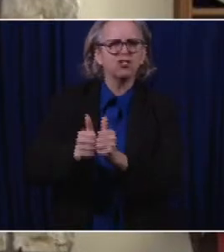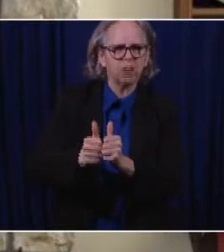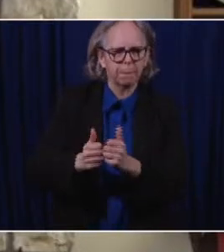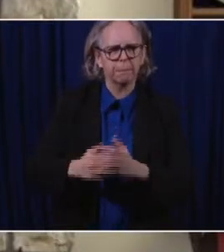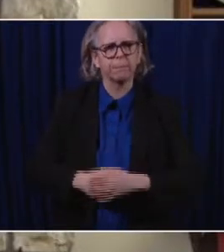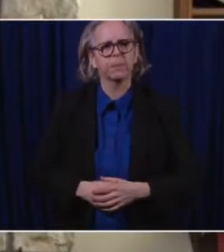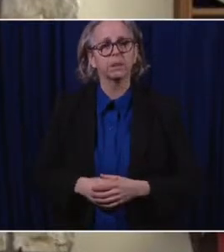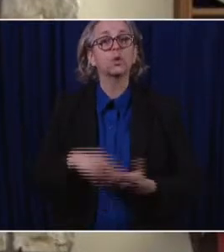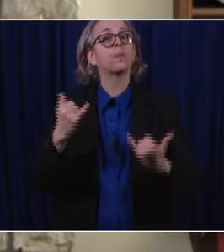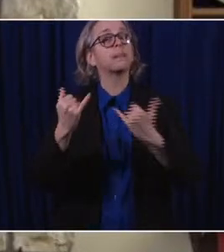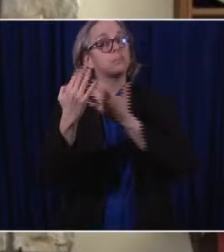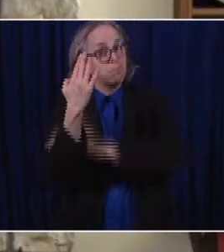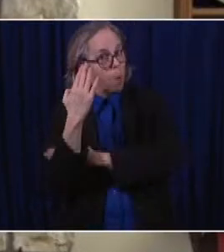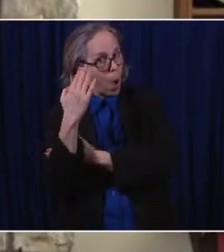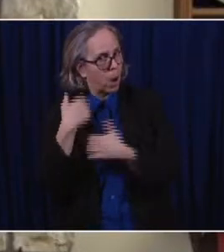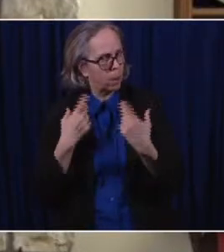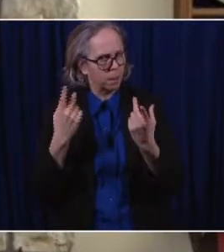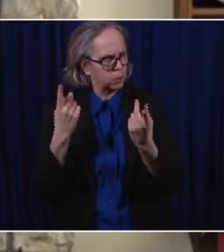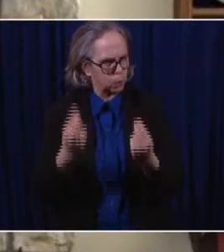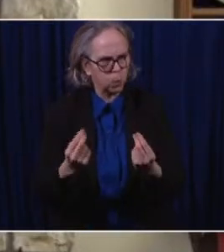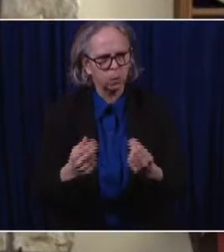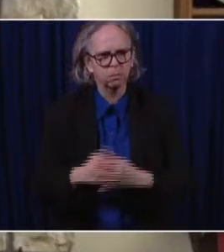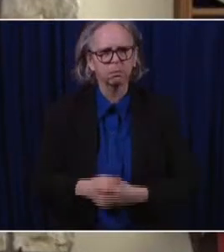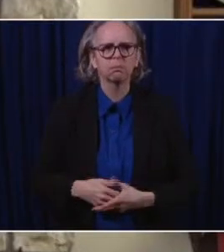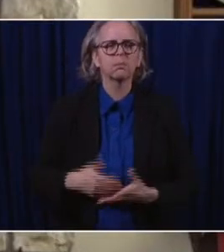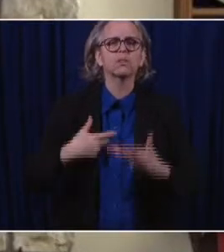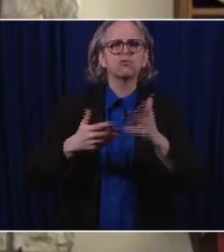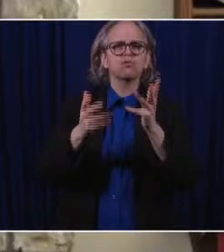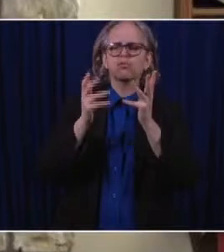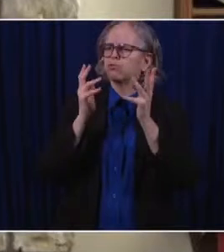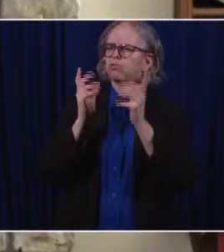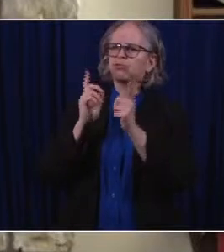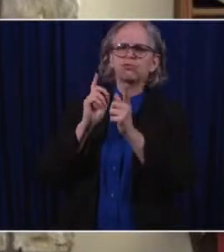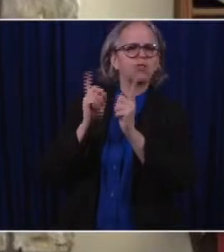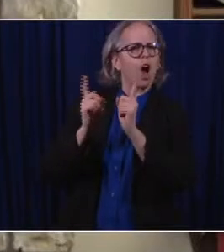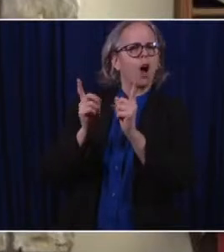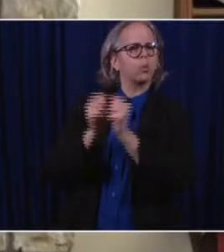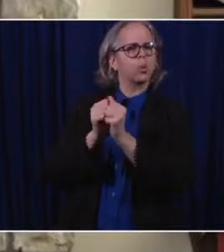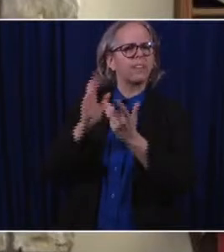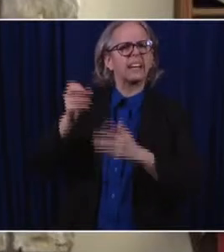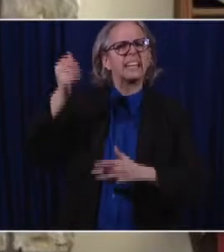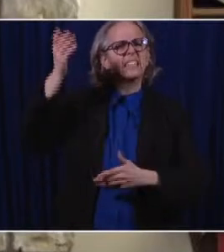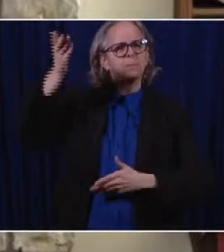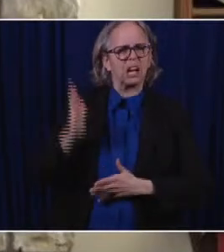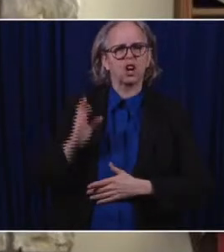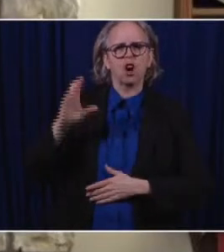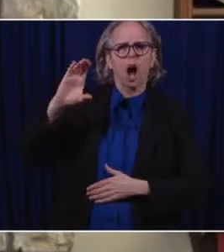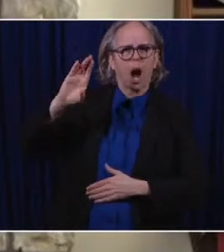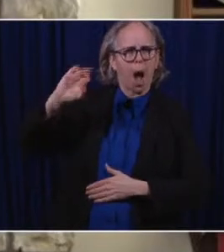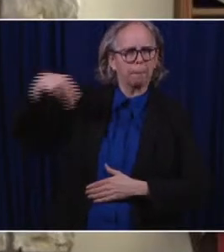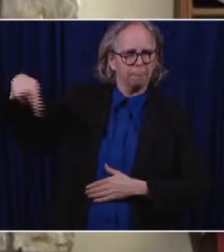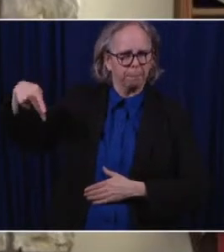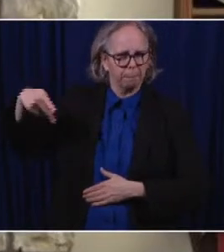morning with Senate President Huffman, Speaker Cupp, about this very subject.